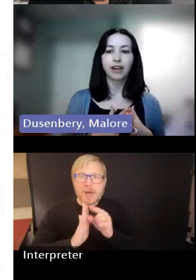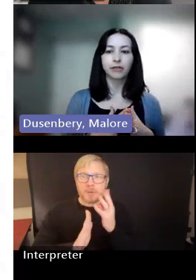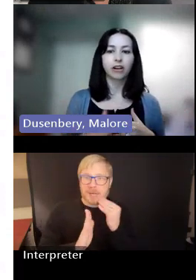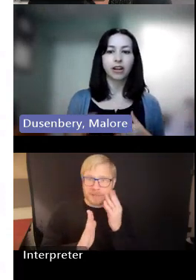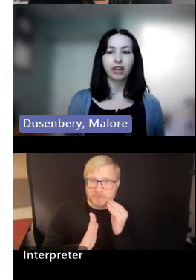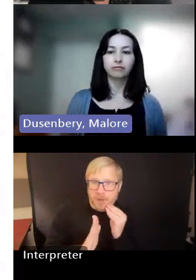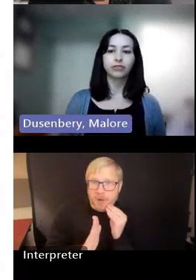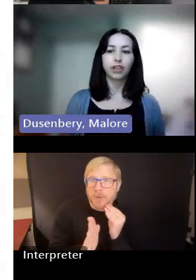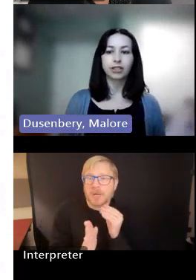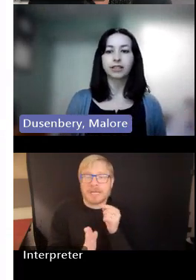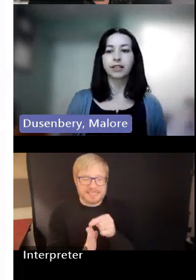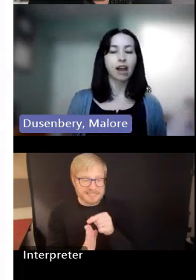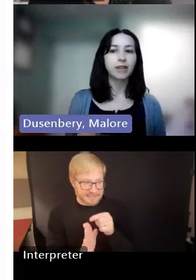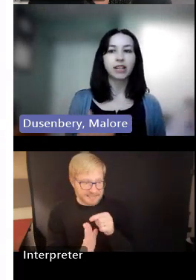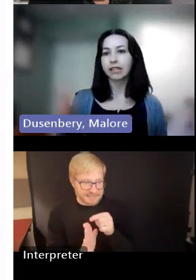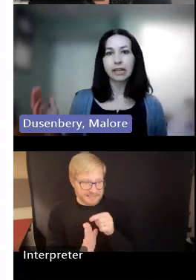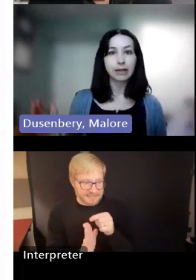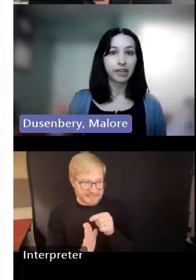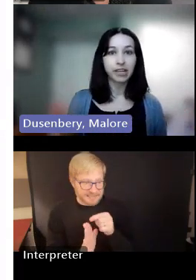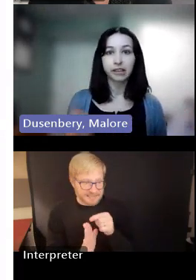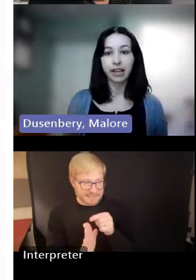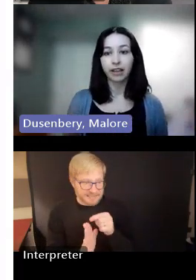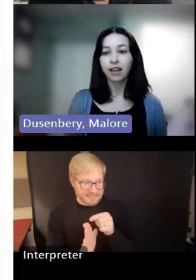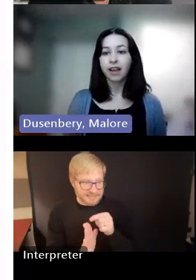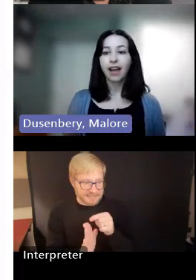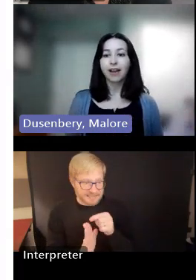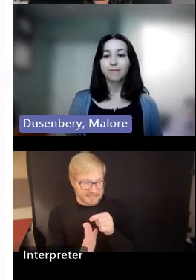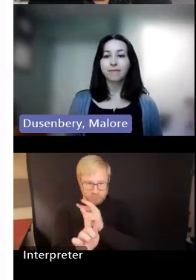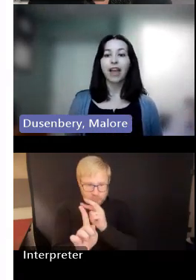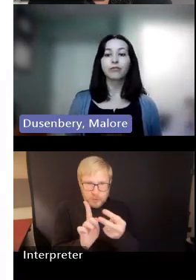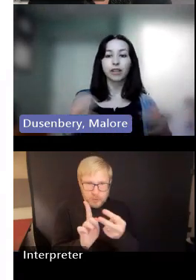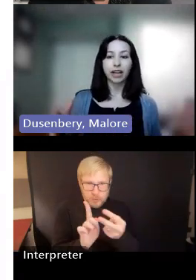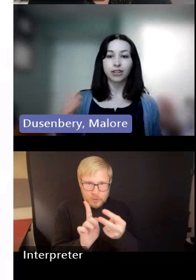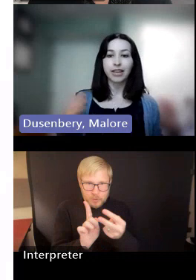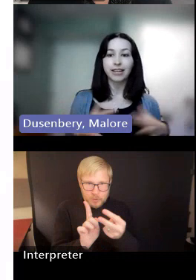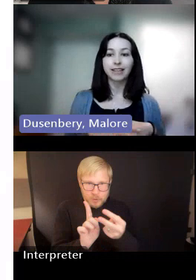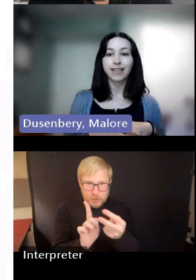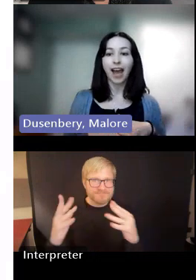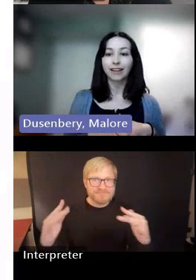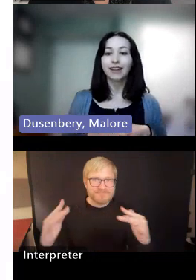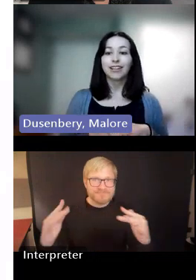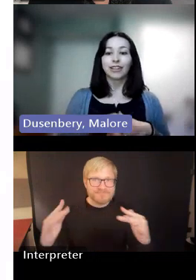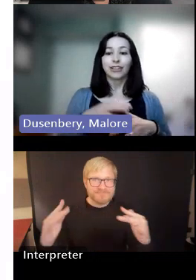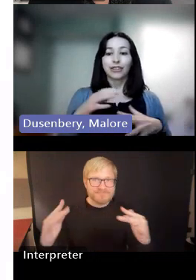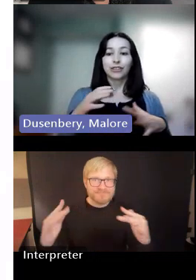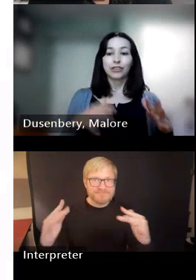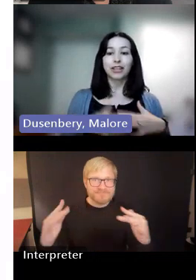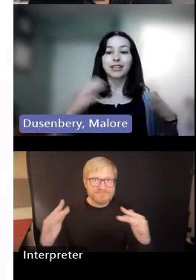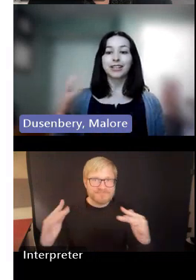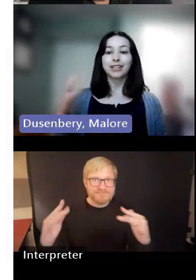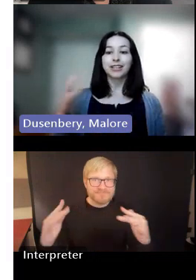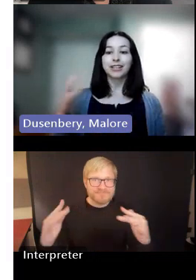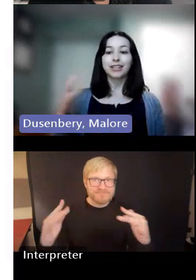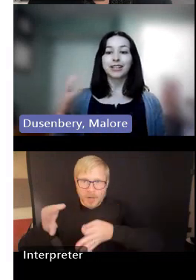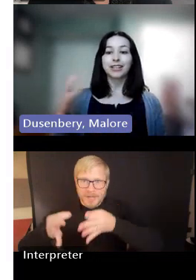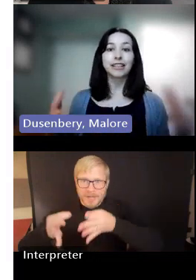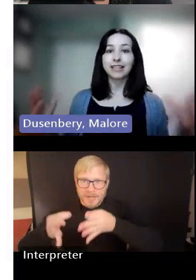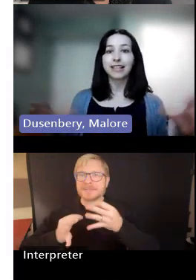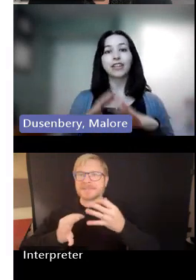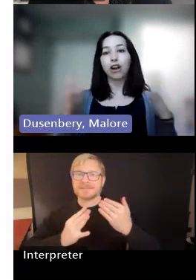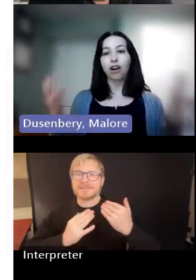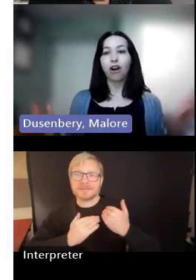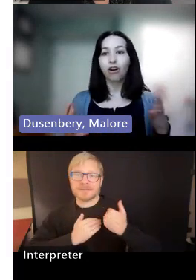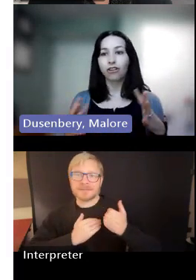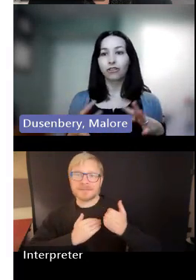perspectives regarding justice, accountability, healing, and really understanding that justice, accountability,